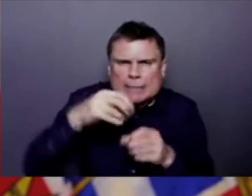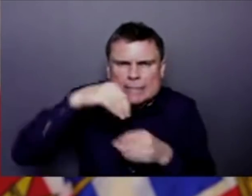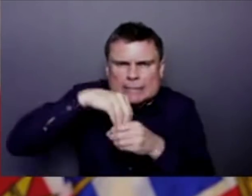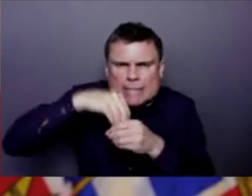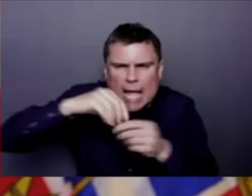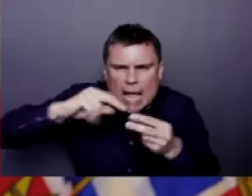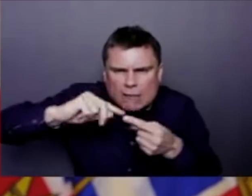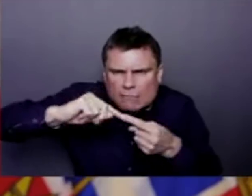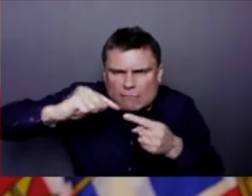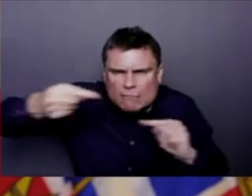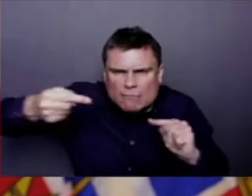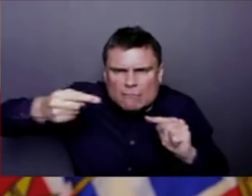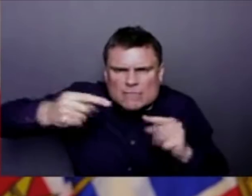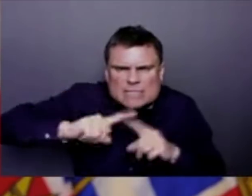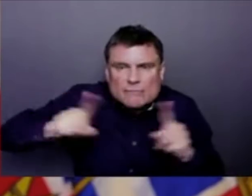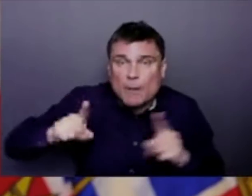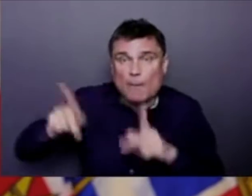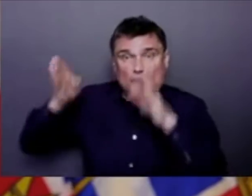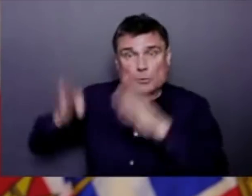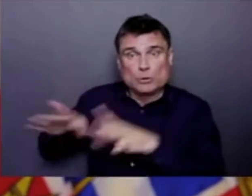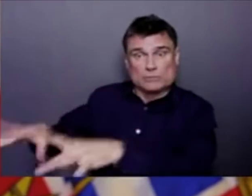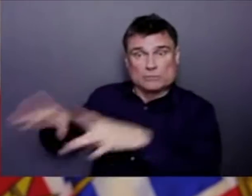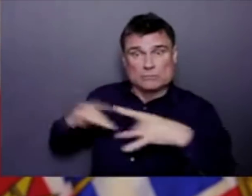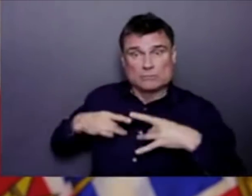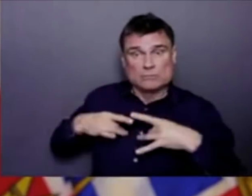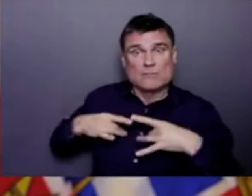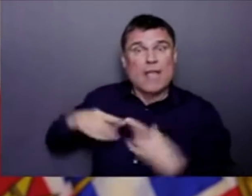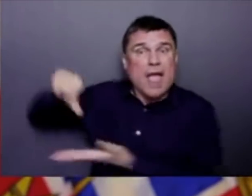example. It also helped us understand the